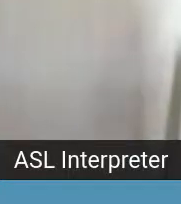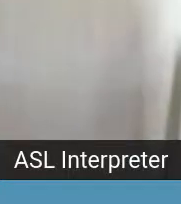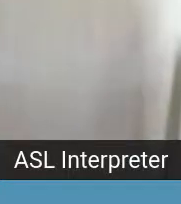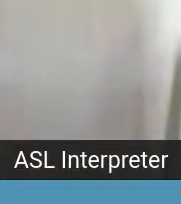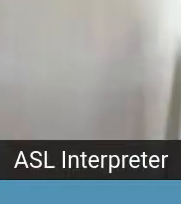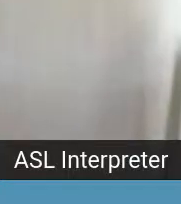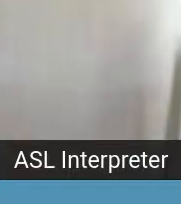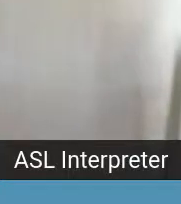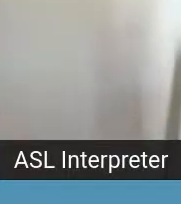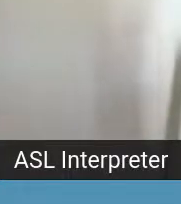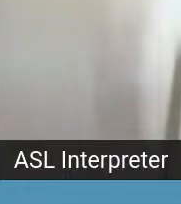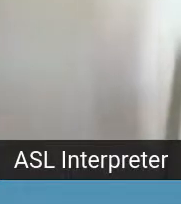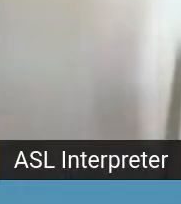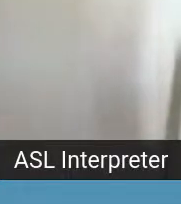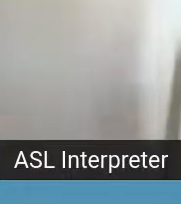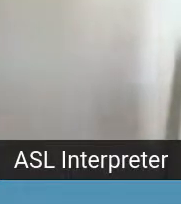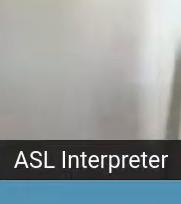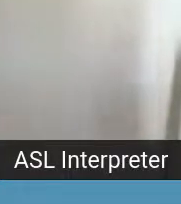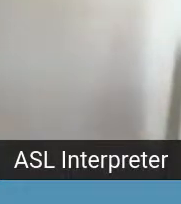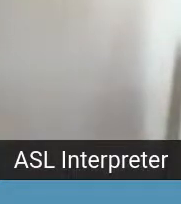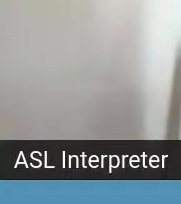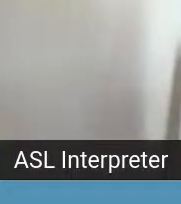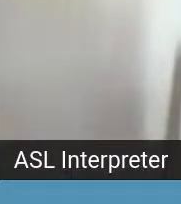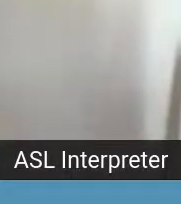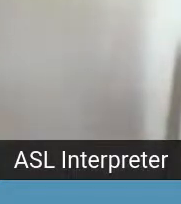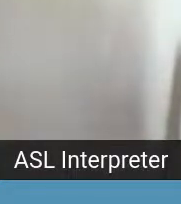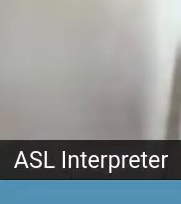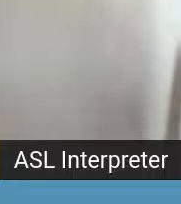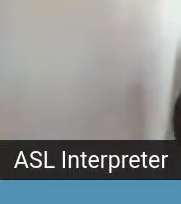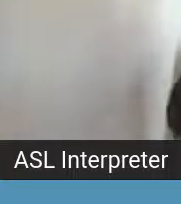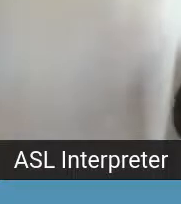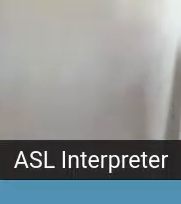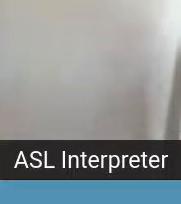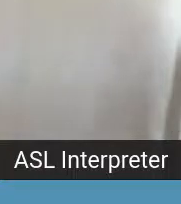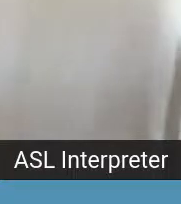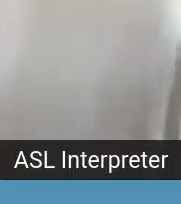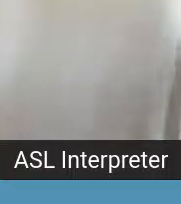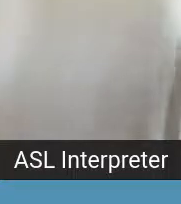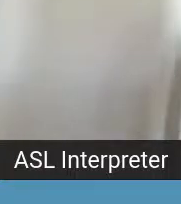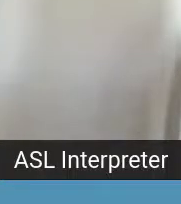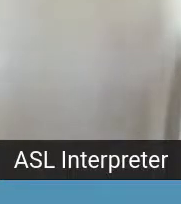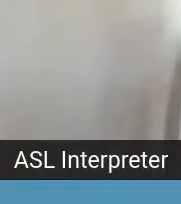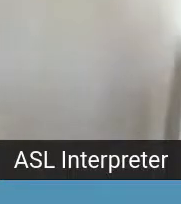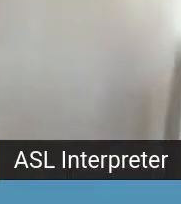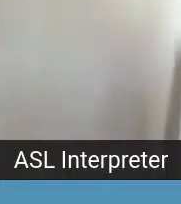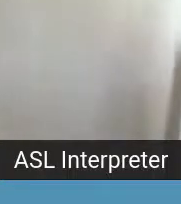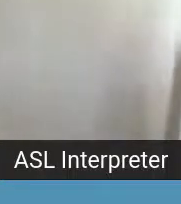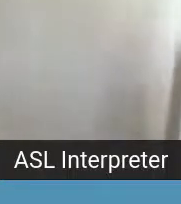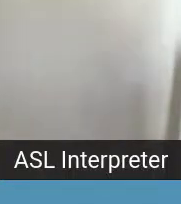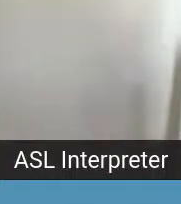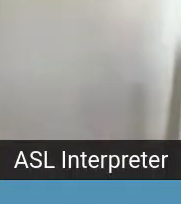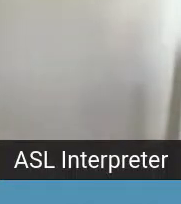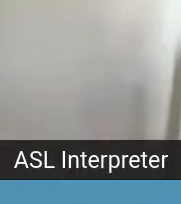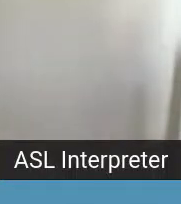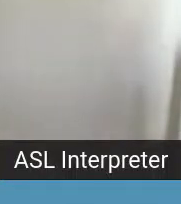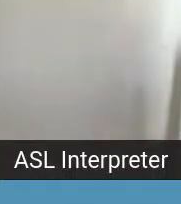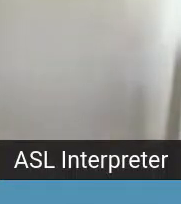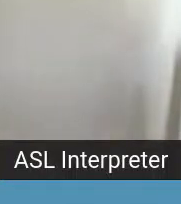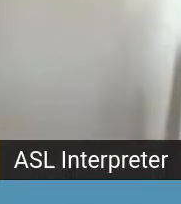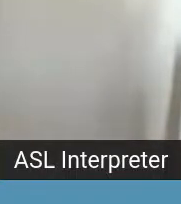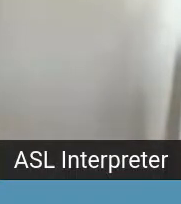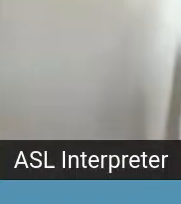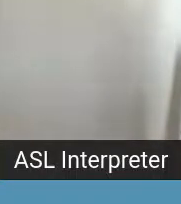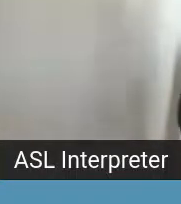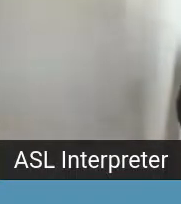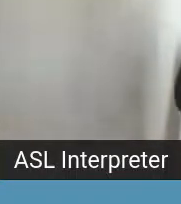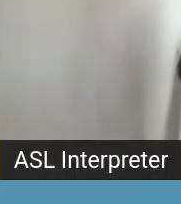measure that over time and start small and build up. Eventually you'll get to the point where you know what you want in a dashboard. I wouldn't start